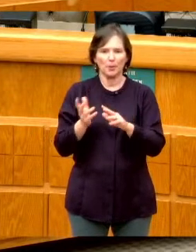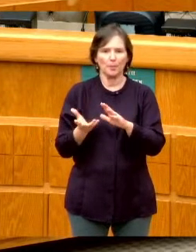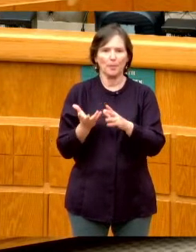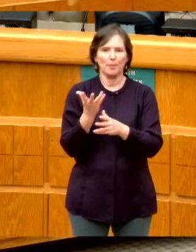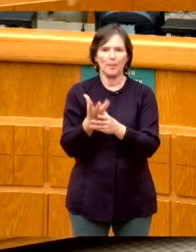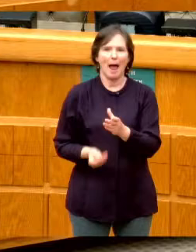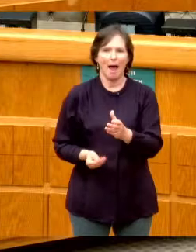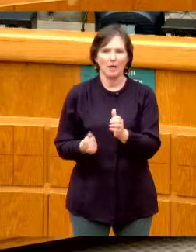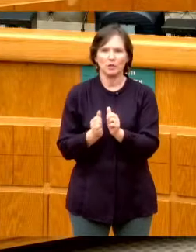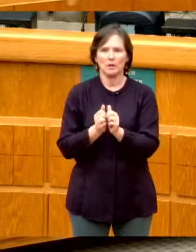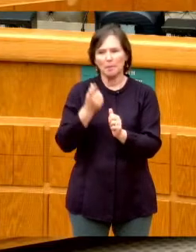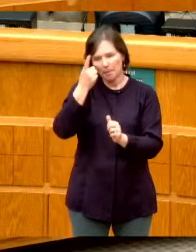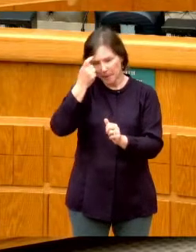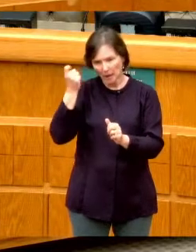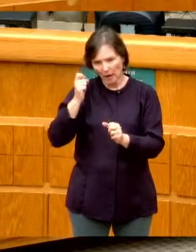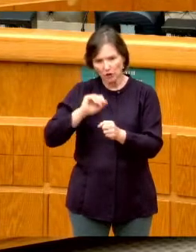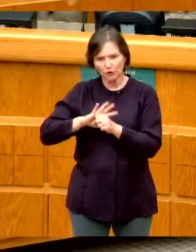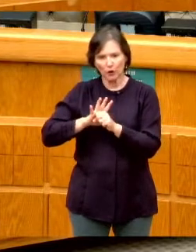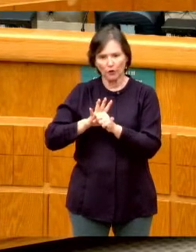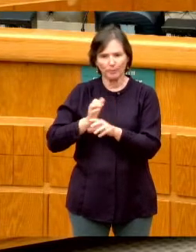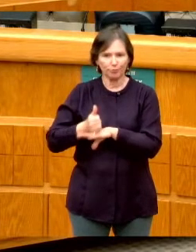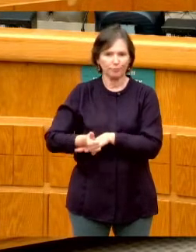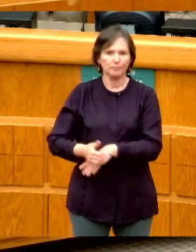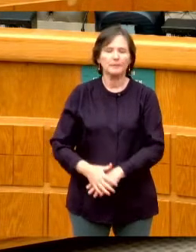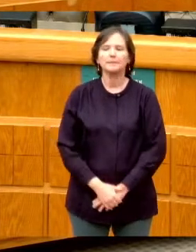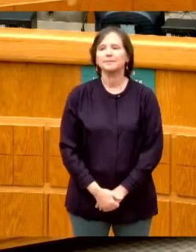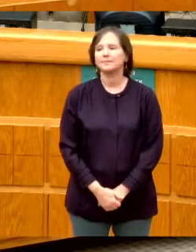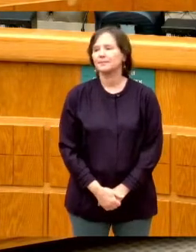So now I'm going to switch over to